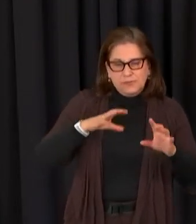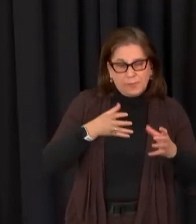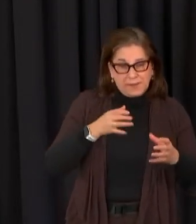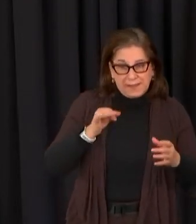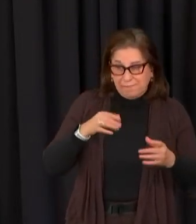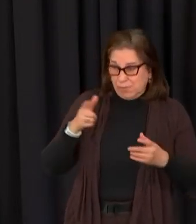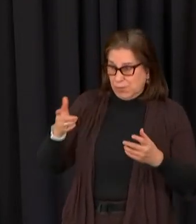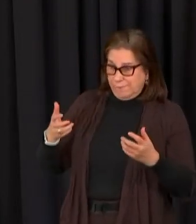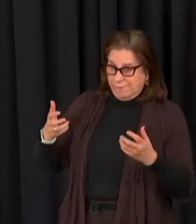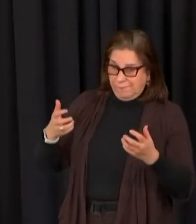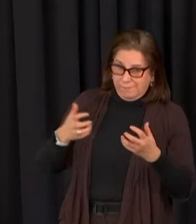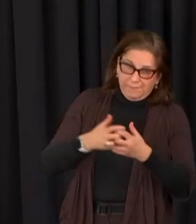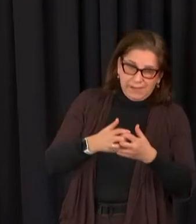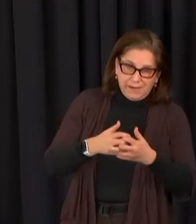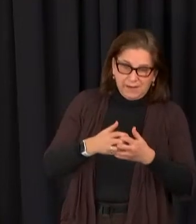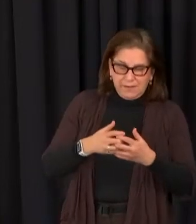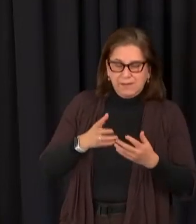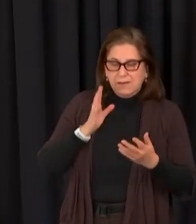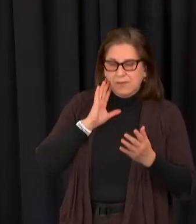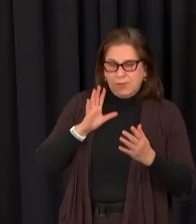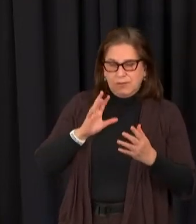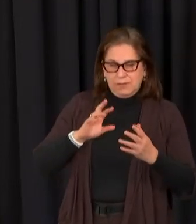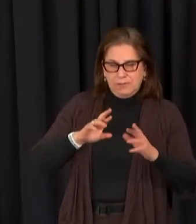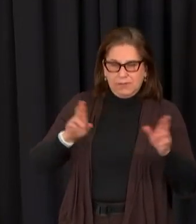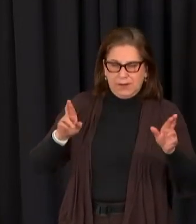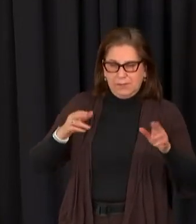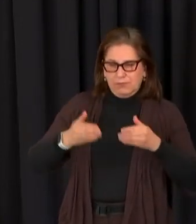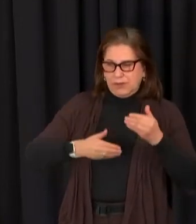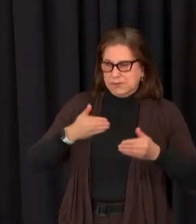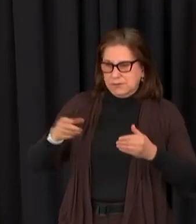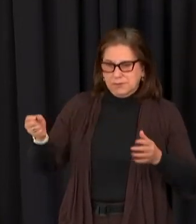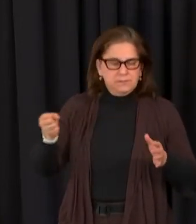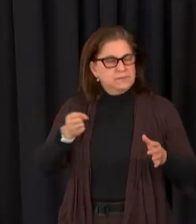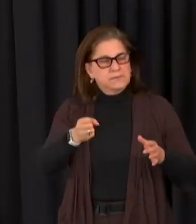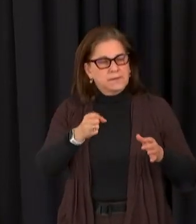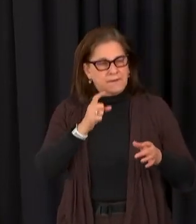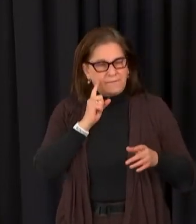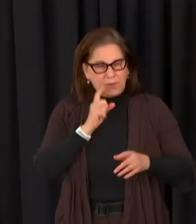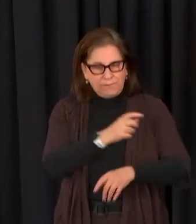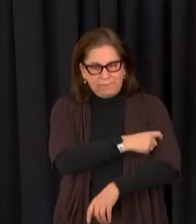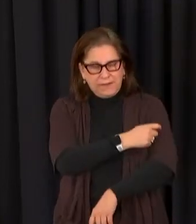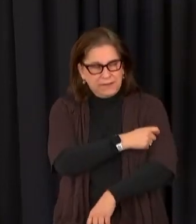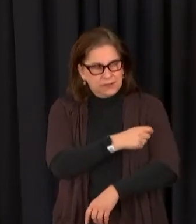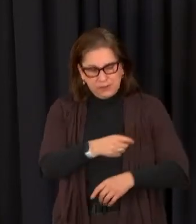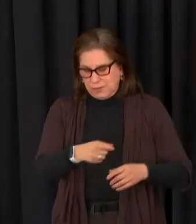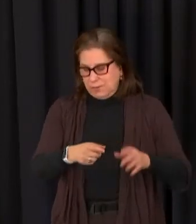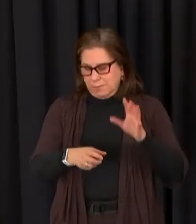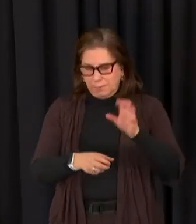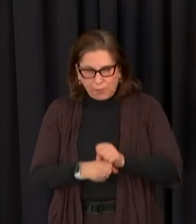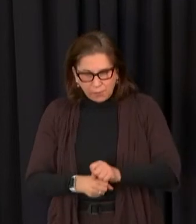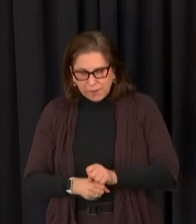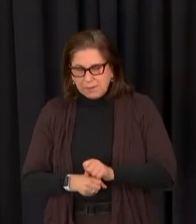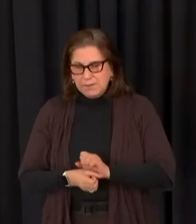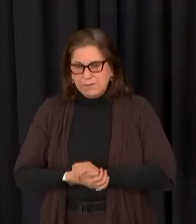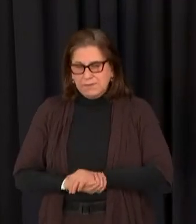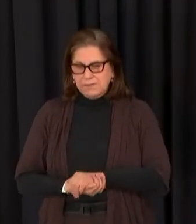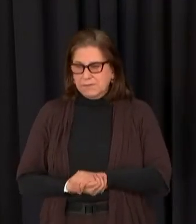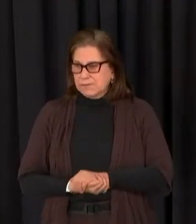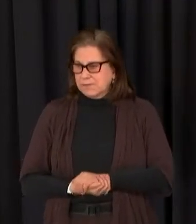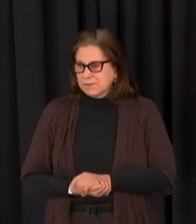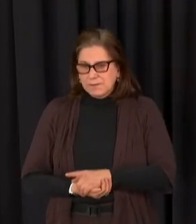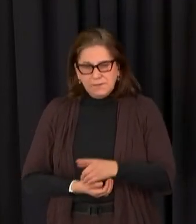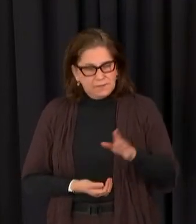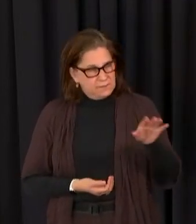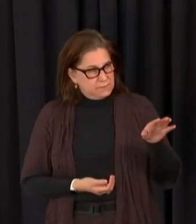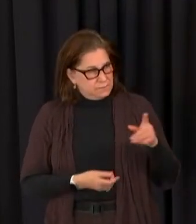to sign on, we would not select you for vaccination yet. Right, but that wouldn't present a problem for the system or anything like